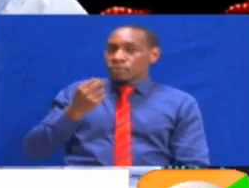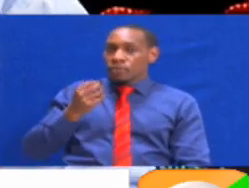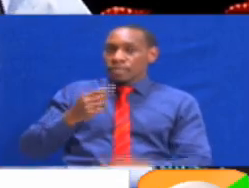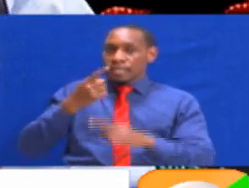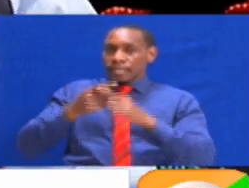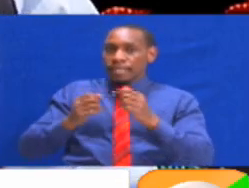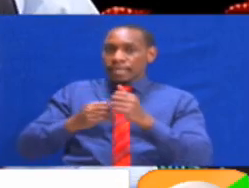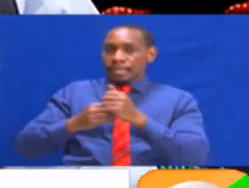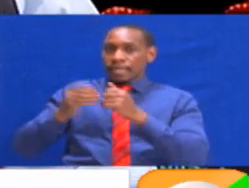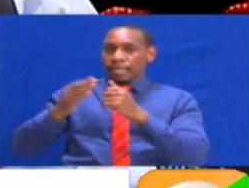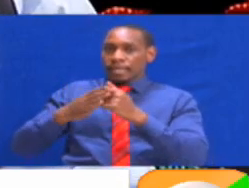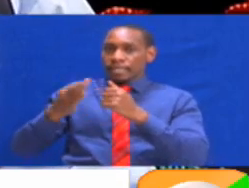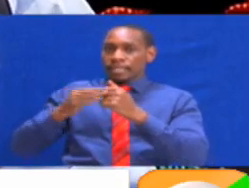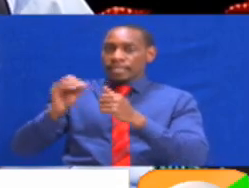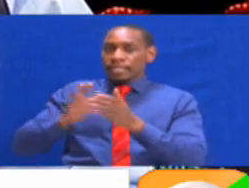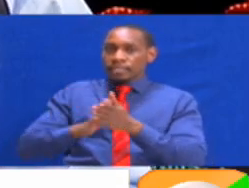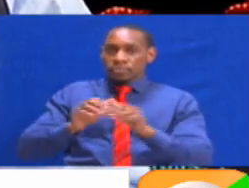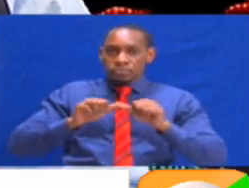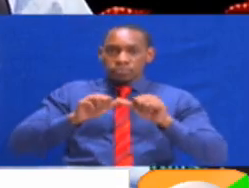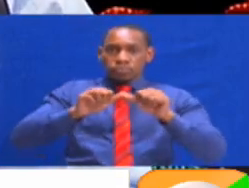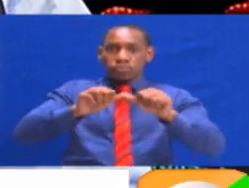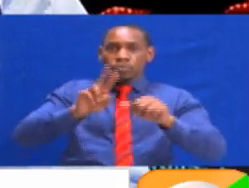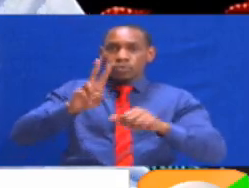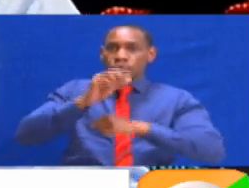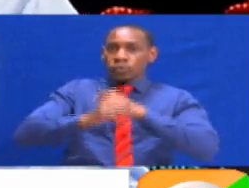1918 lasted for 2 years. It only ended in